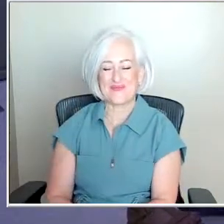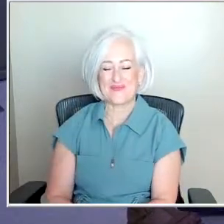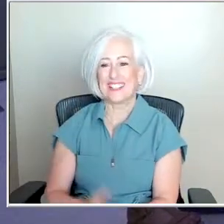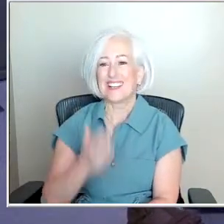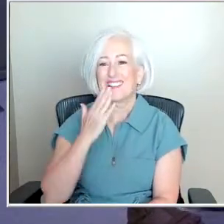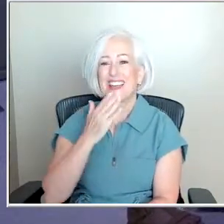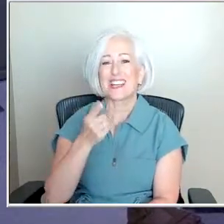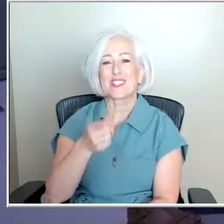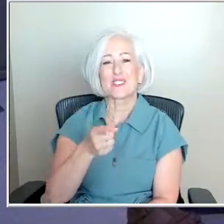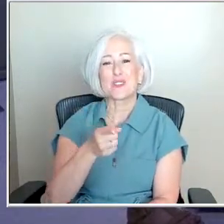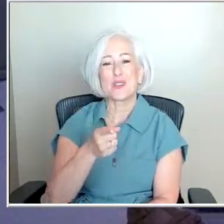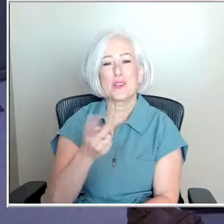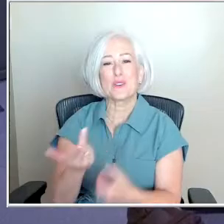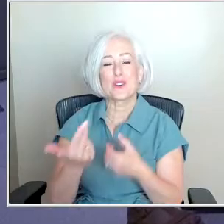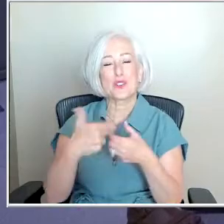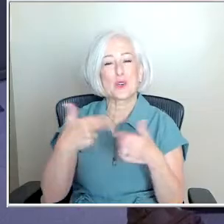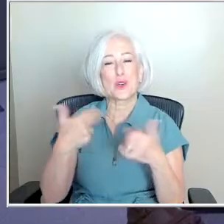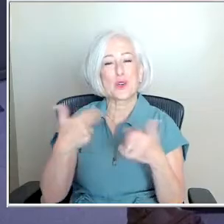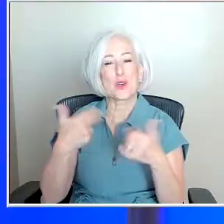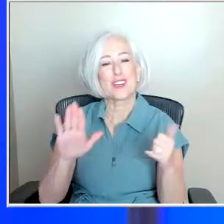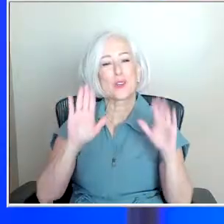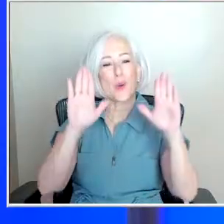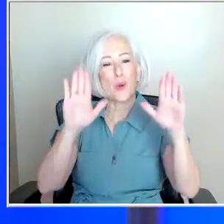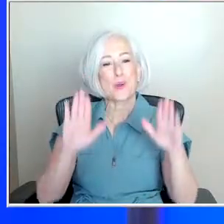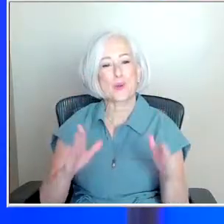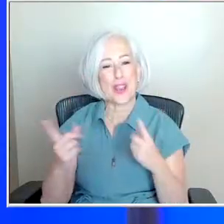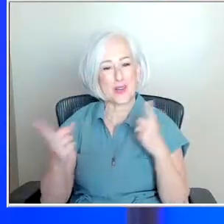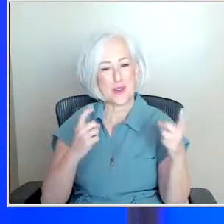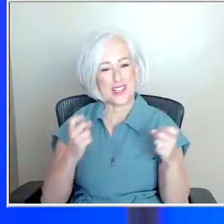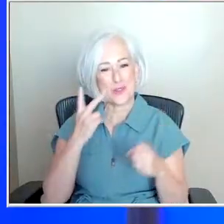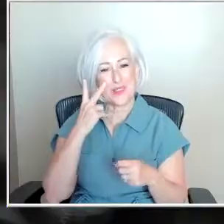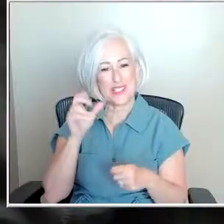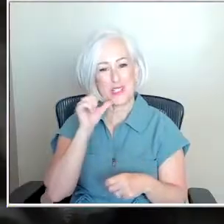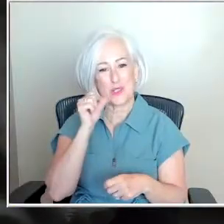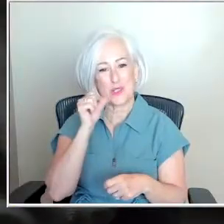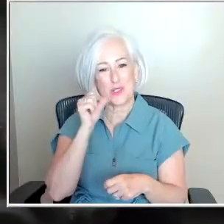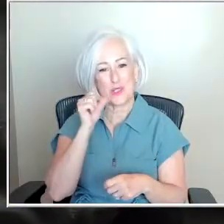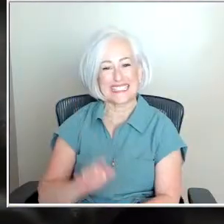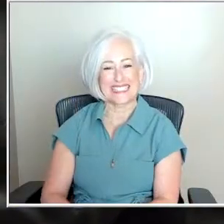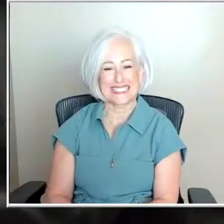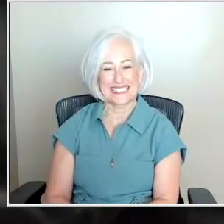our viewers for being with us and your great questions. We'll see you back here tomorrow at 8.